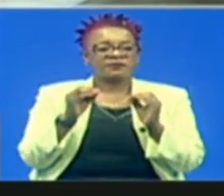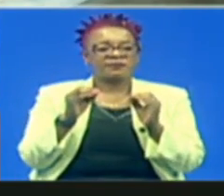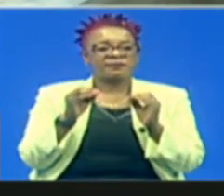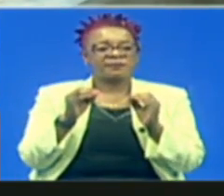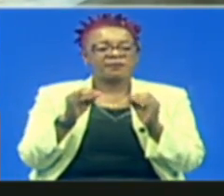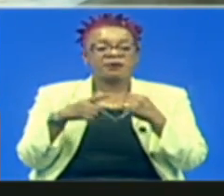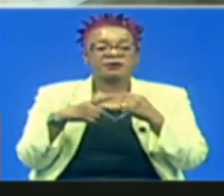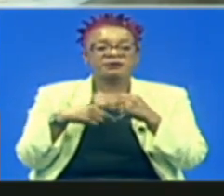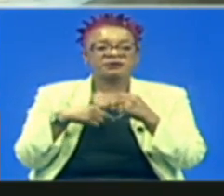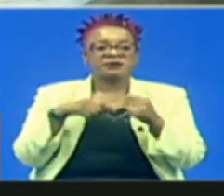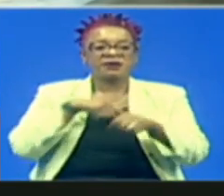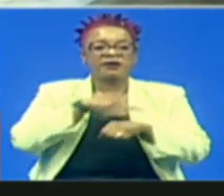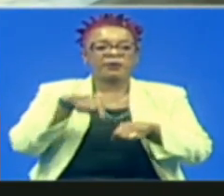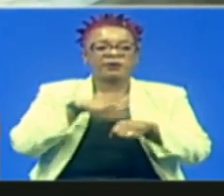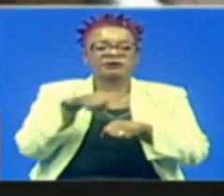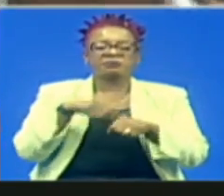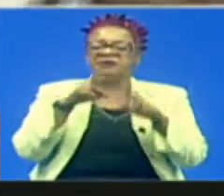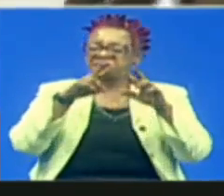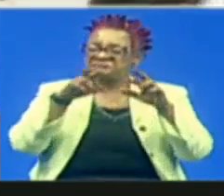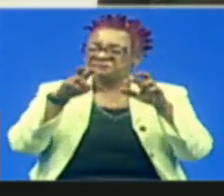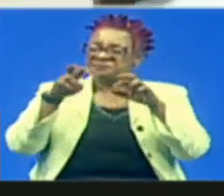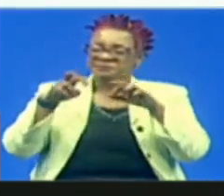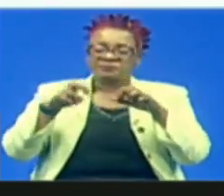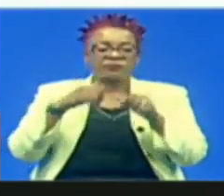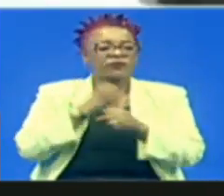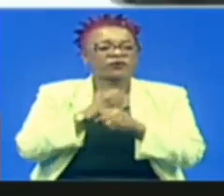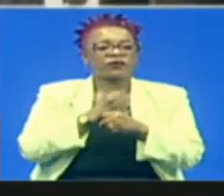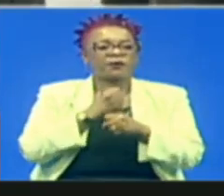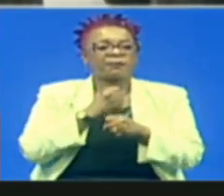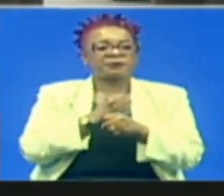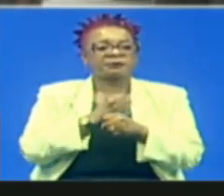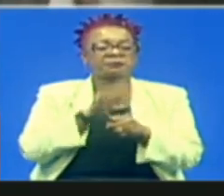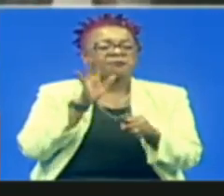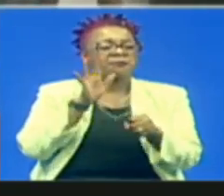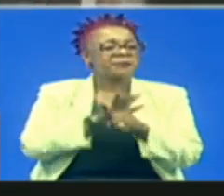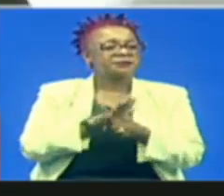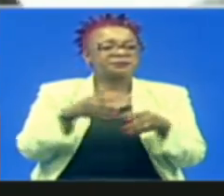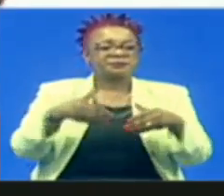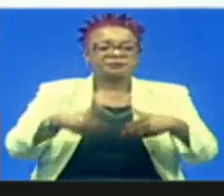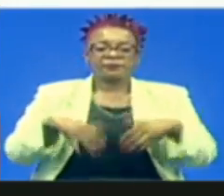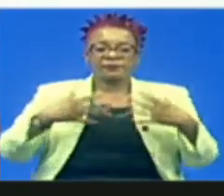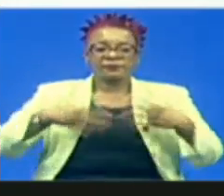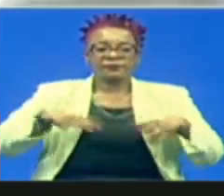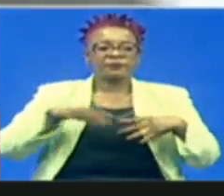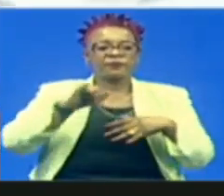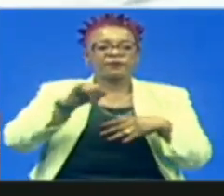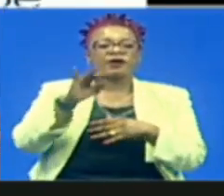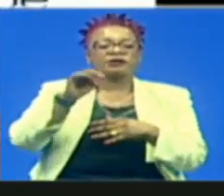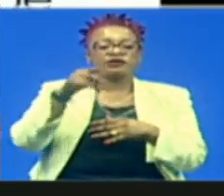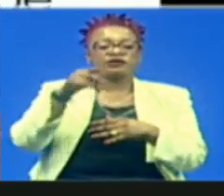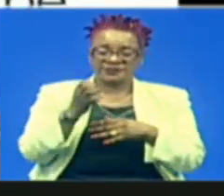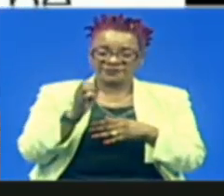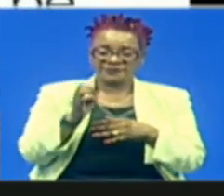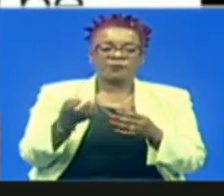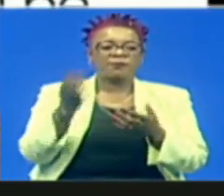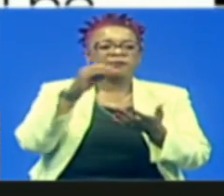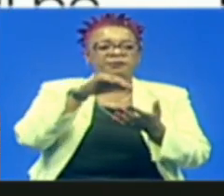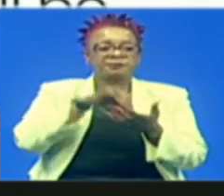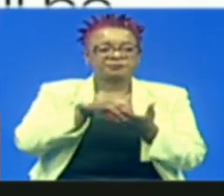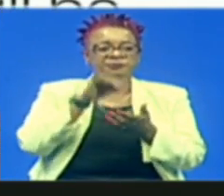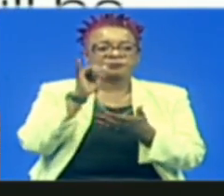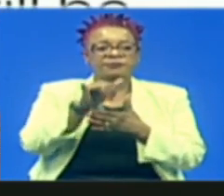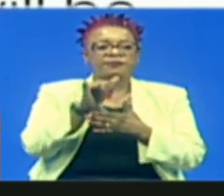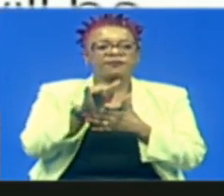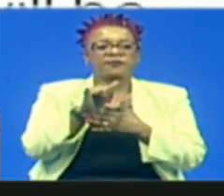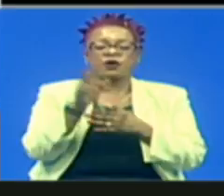6 hours a day, I spend my time looking for jobs. Like many young people, Joseph now joins the list of those who hope to fall upon a chance in the